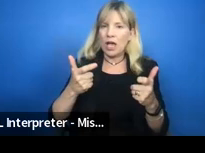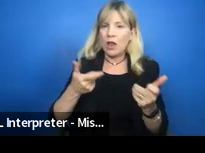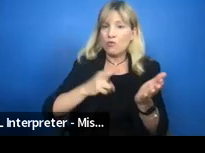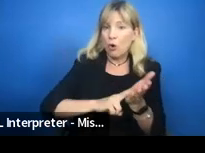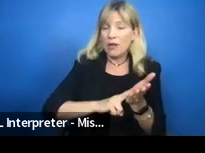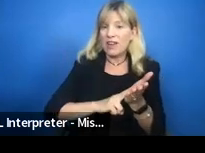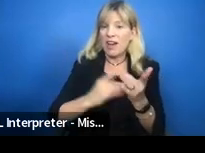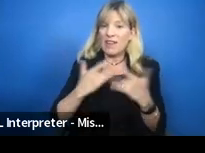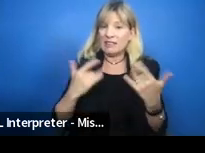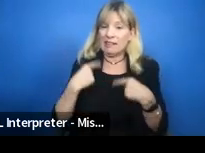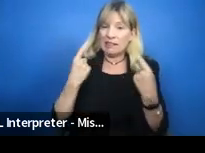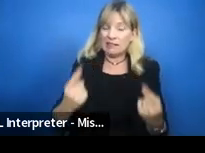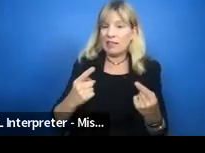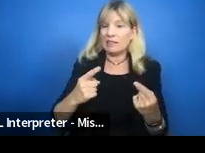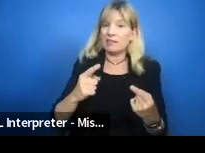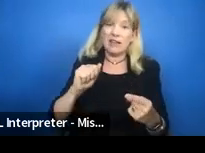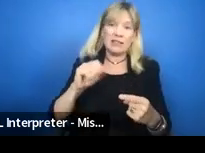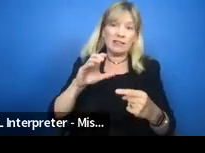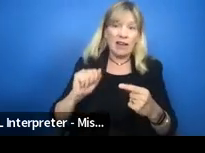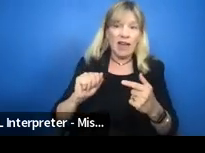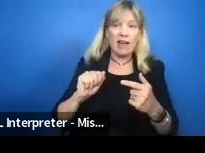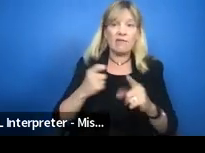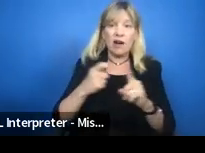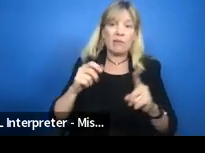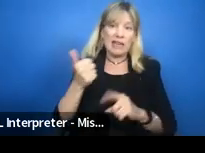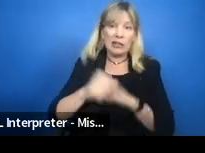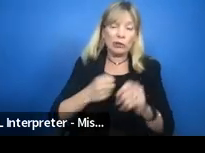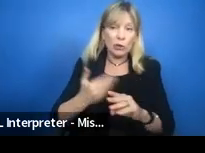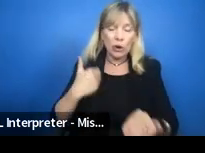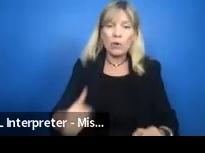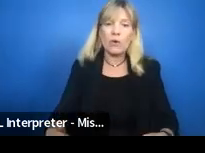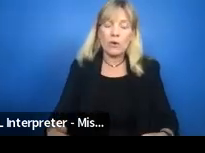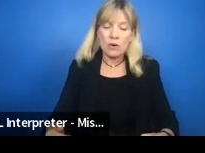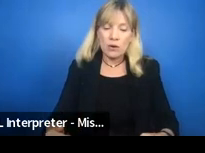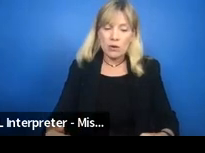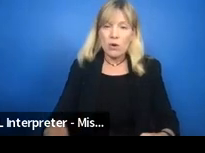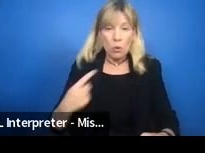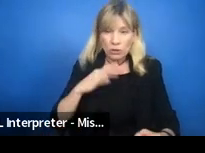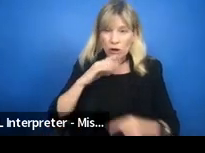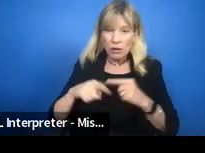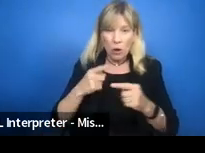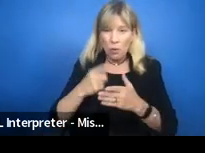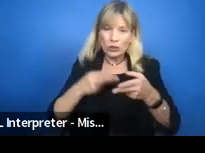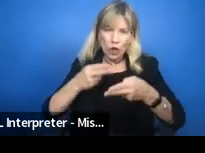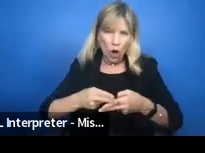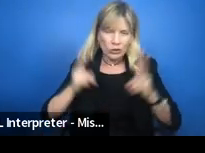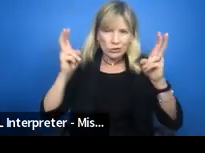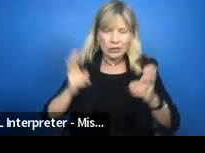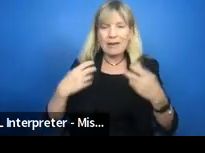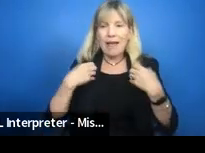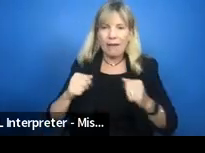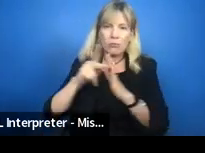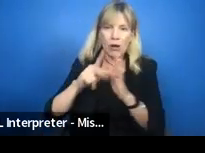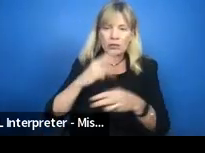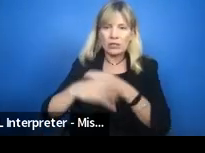the rollout of the Affordable Care Act over 10 years ago. We're talking about what is known as, in the health policy